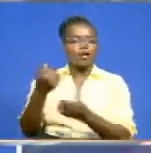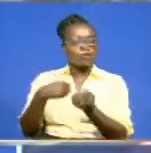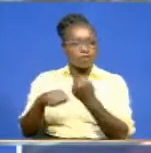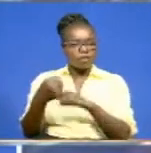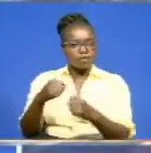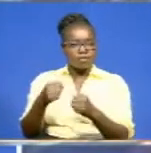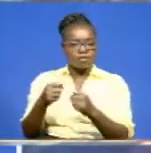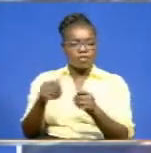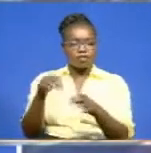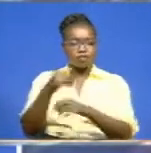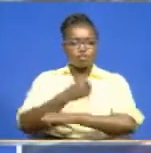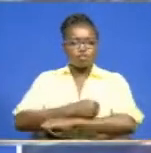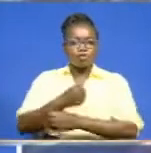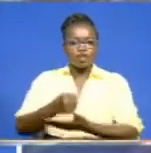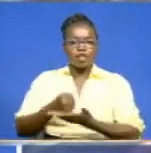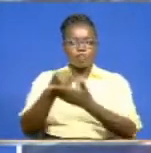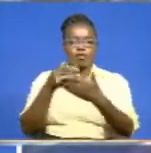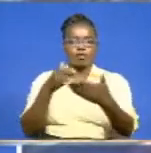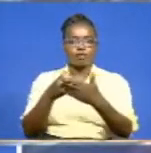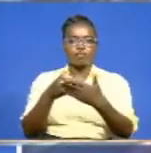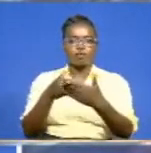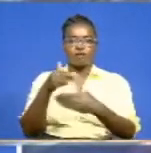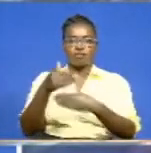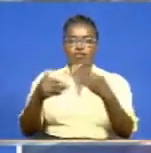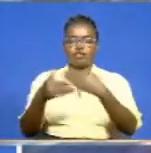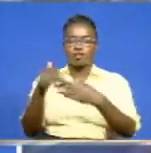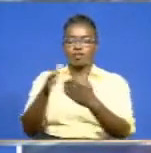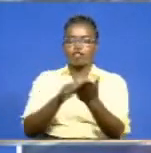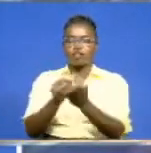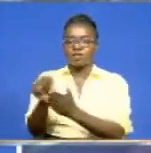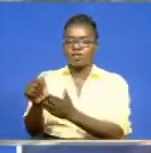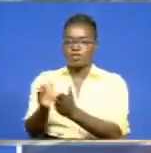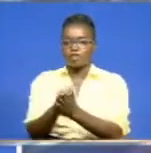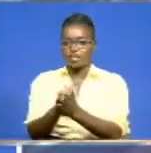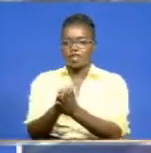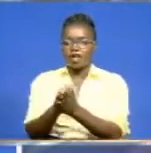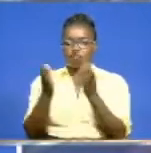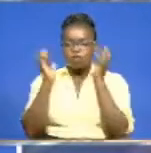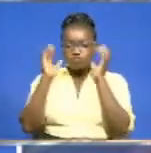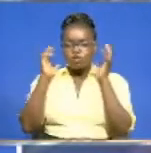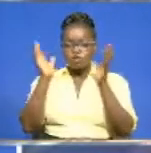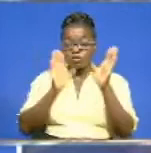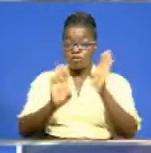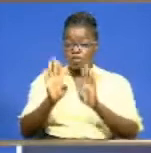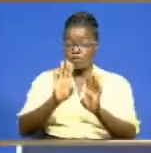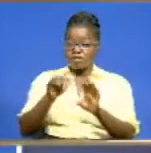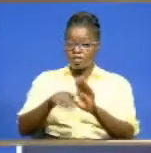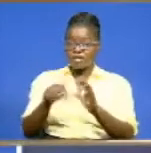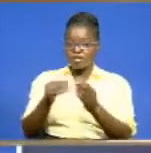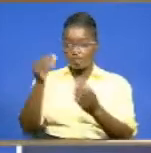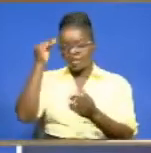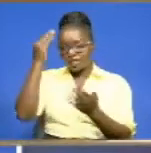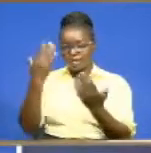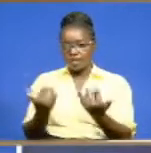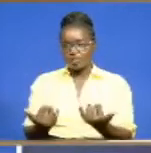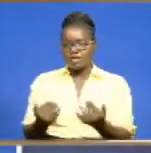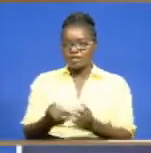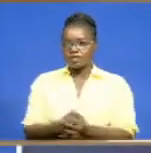schools will help in curbing infrastructural destruction and unruly behavior among learners.